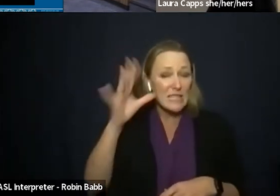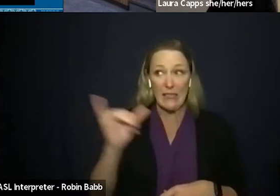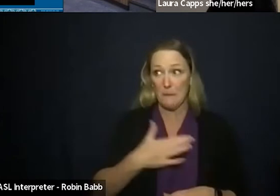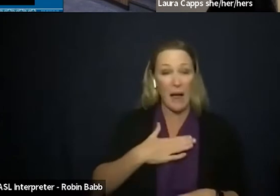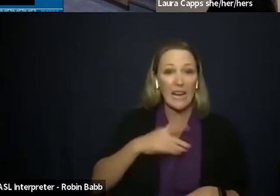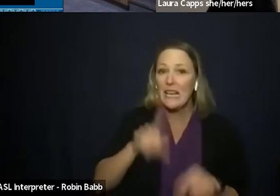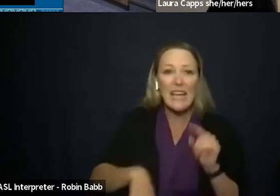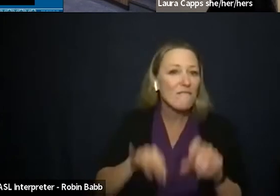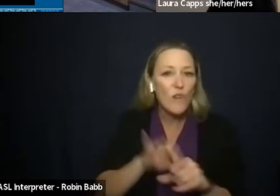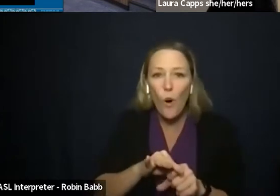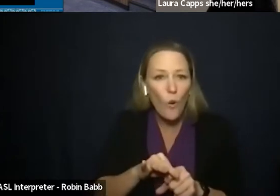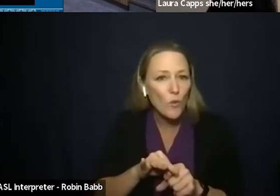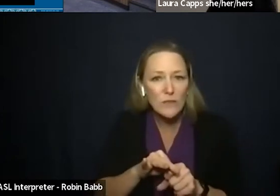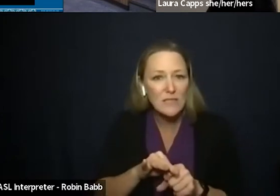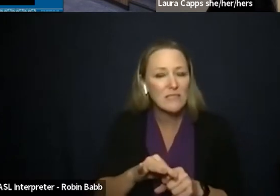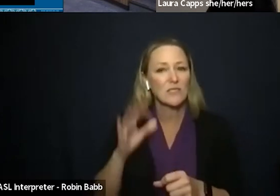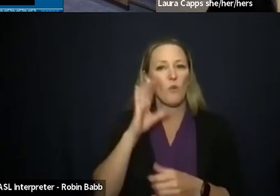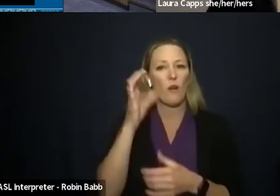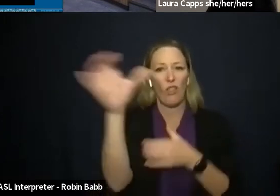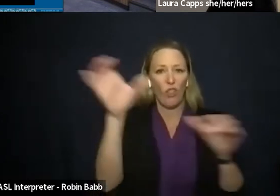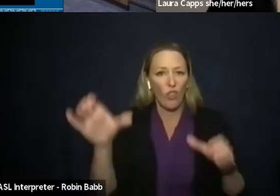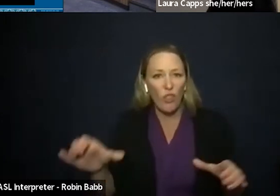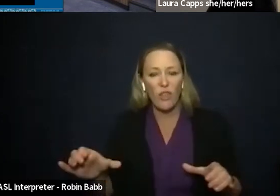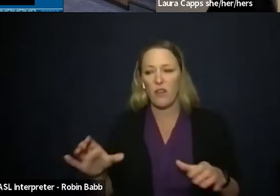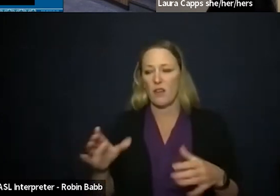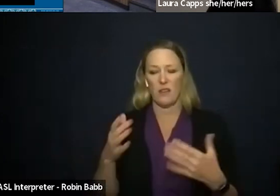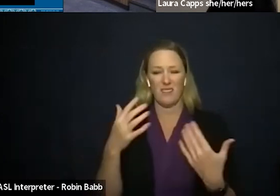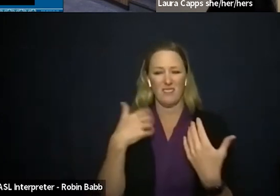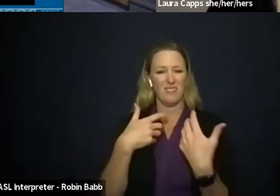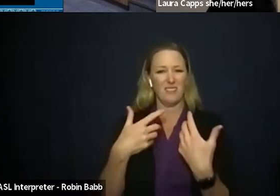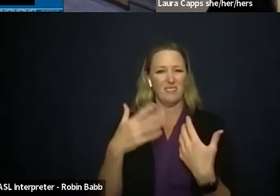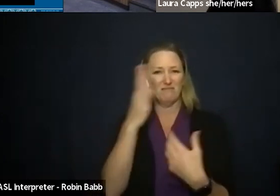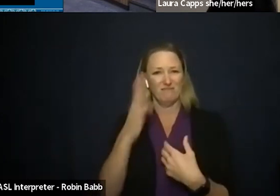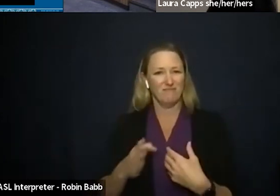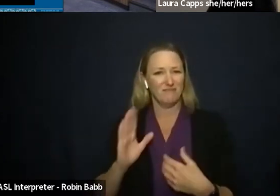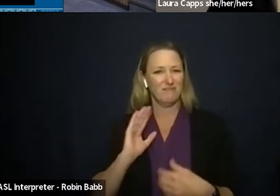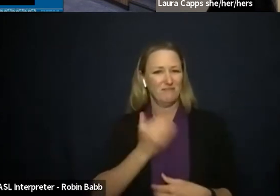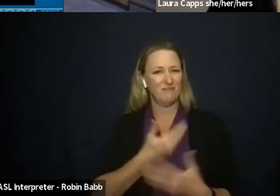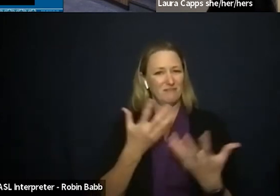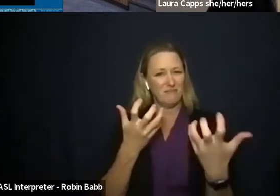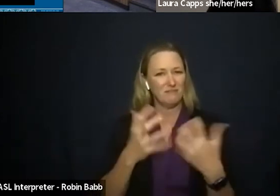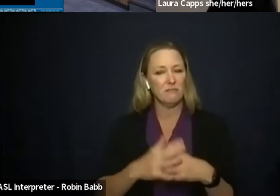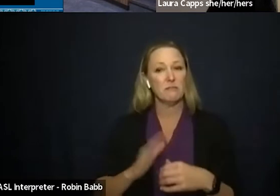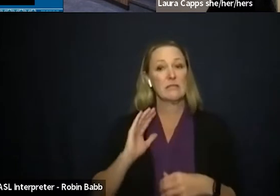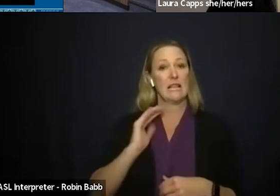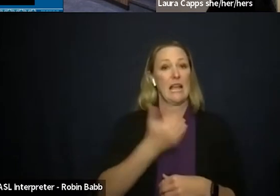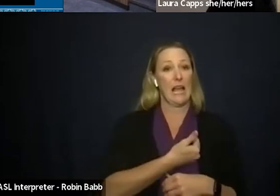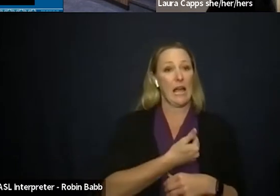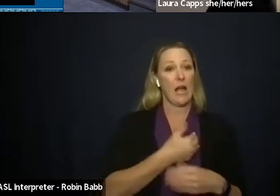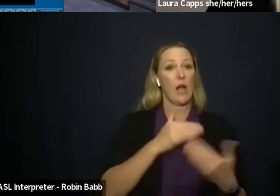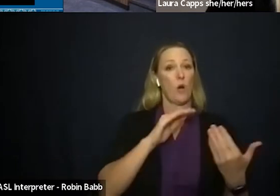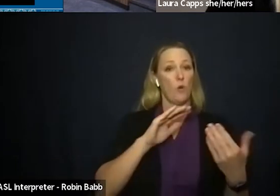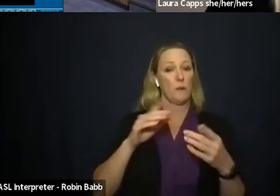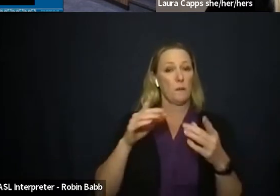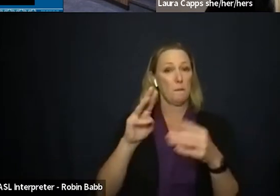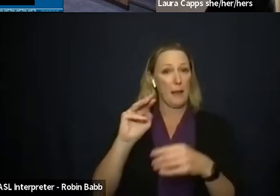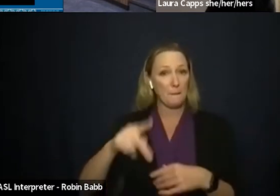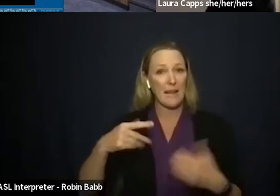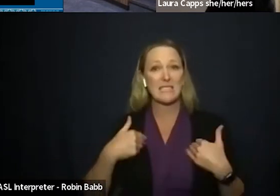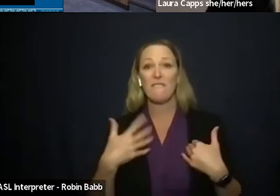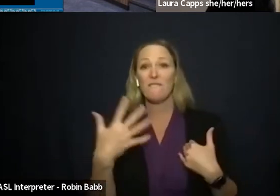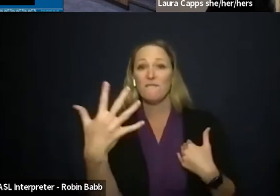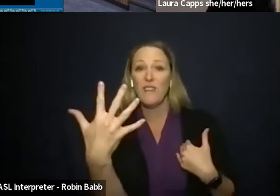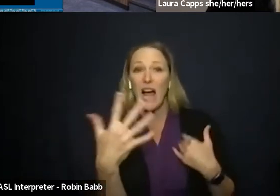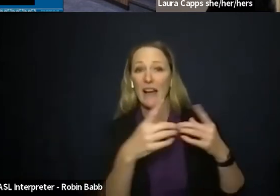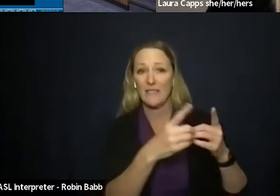voting for the members that our communities want our equity map has five districts and is reflective of the needs of the use of santa barbara unified